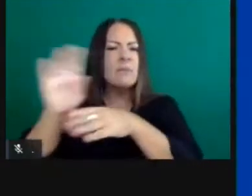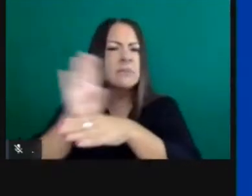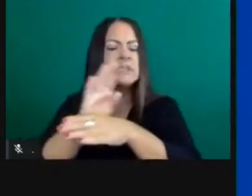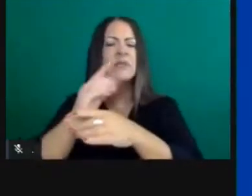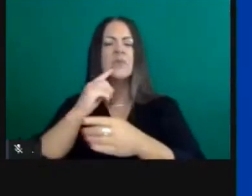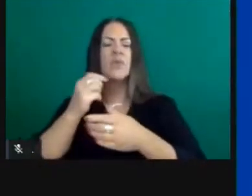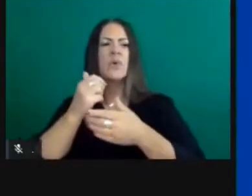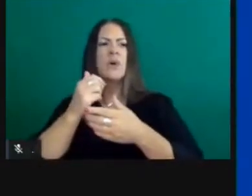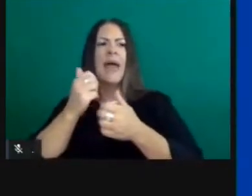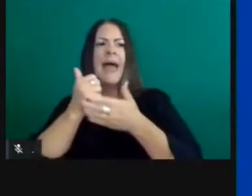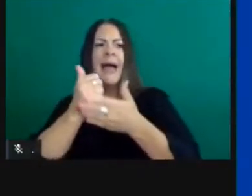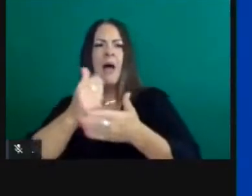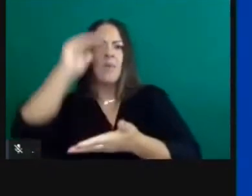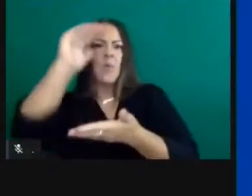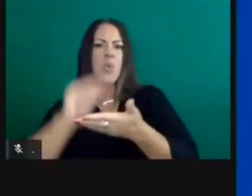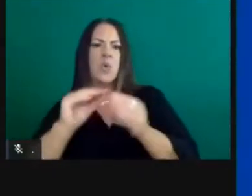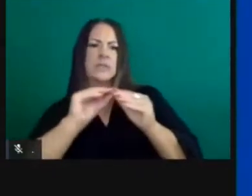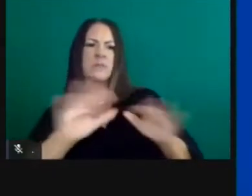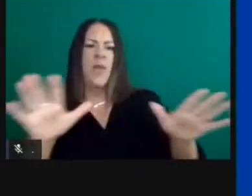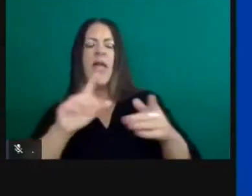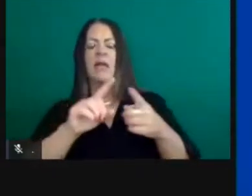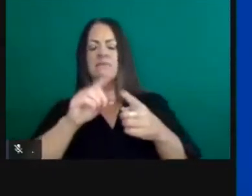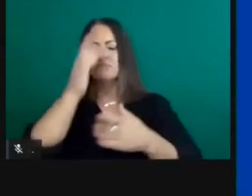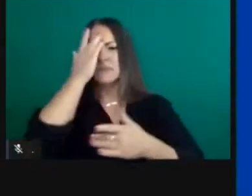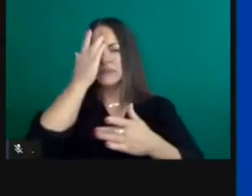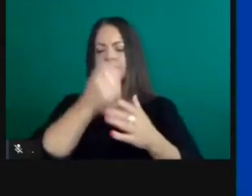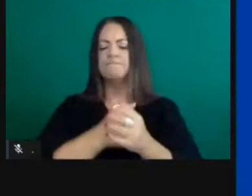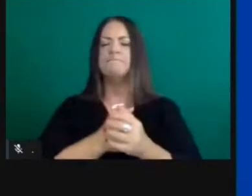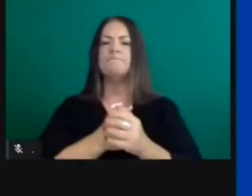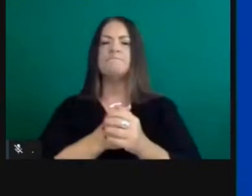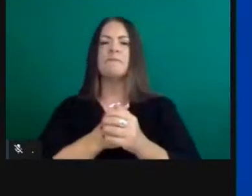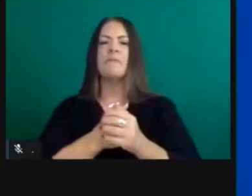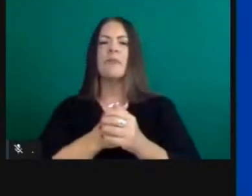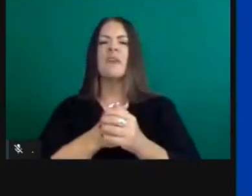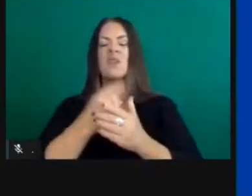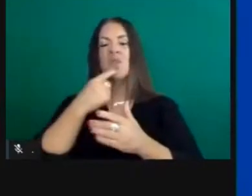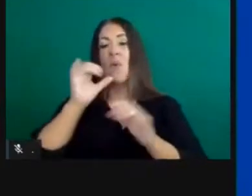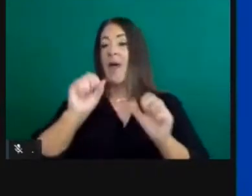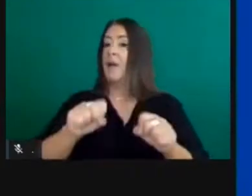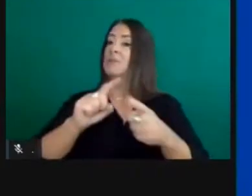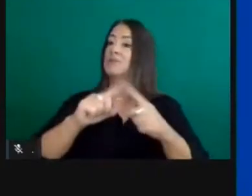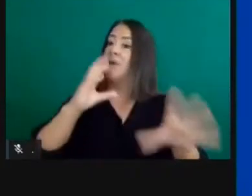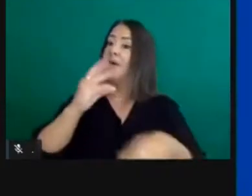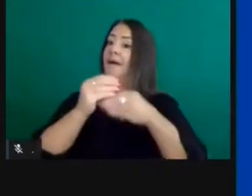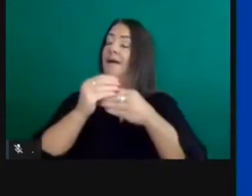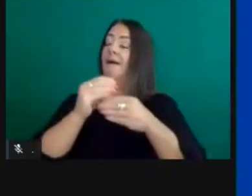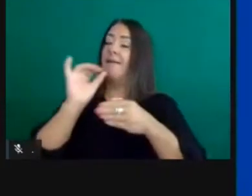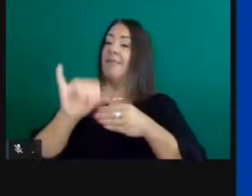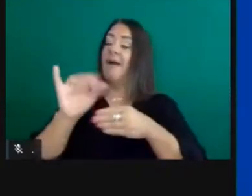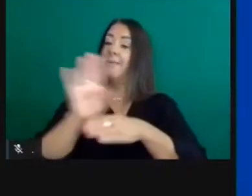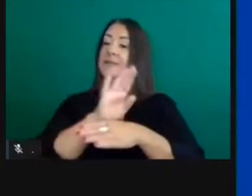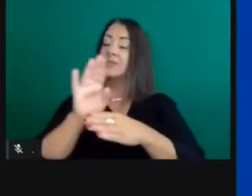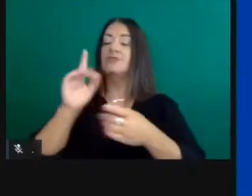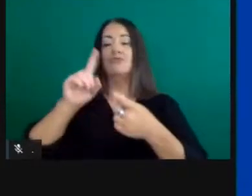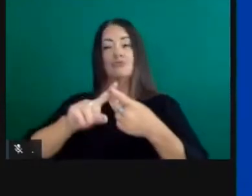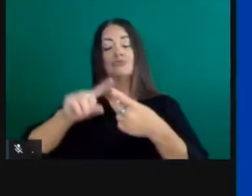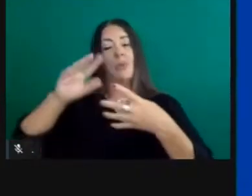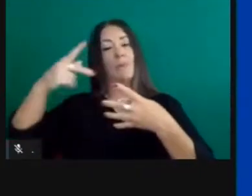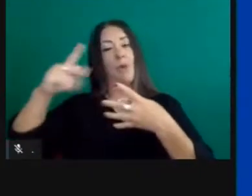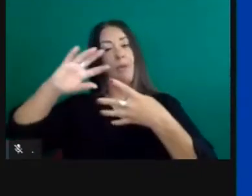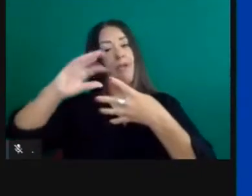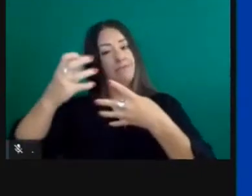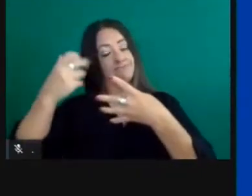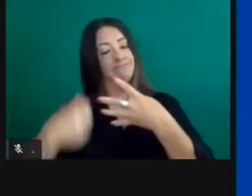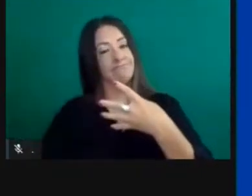risk. We believe that it is, we're able to add that to the number of sectors within the purple tier or